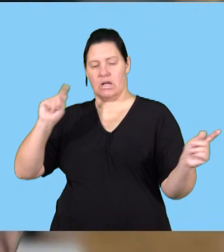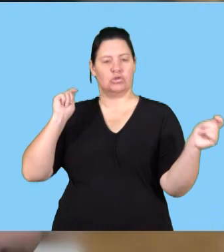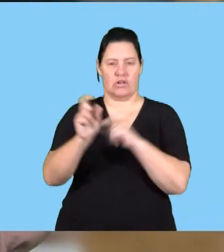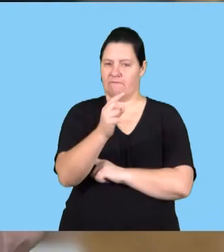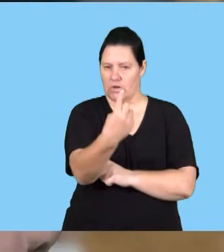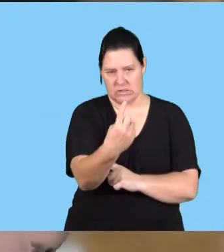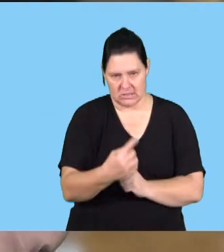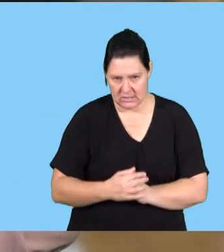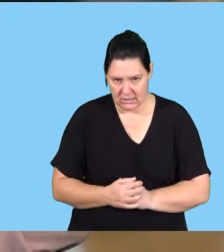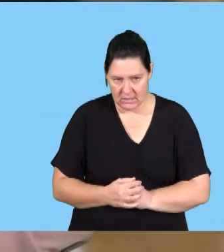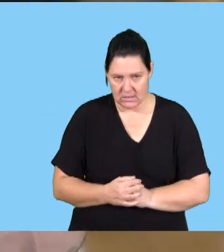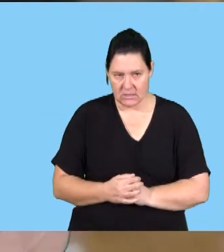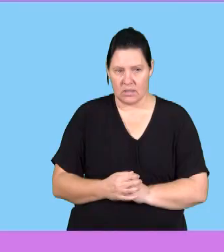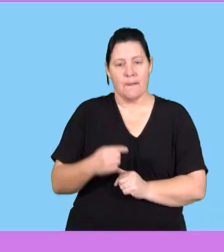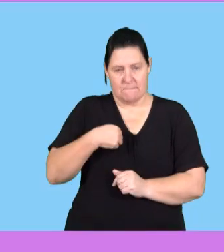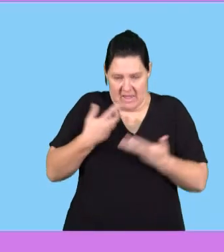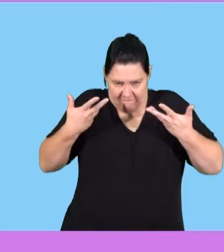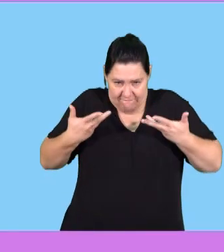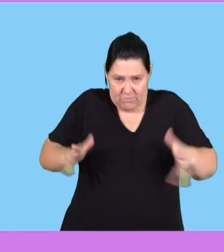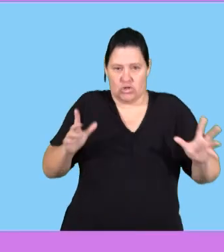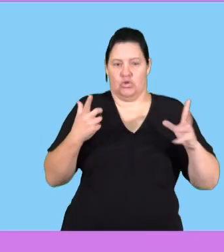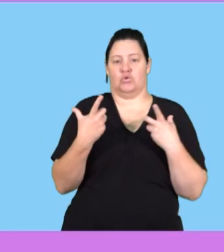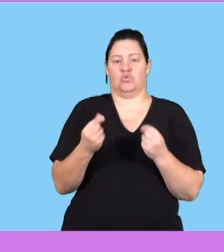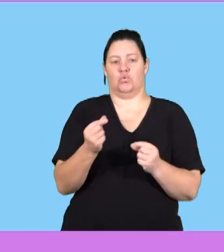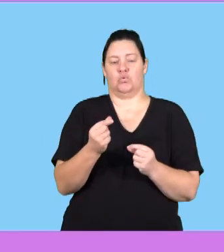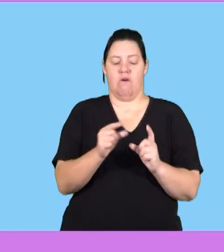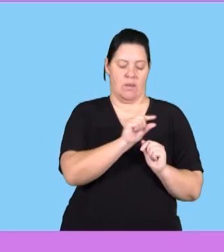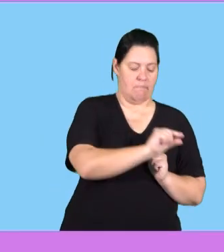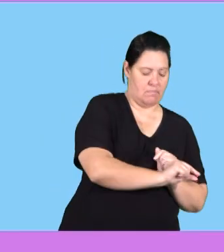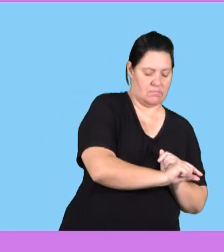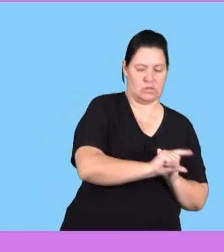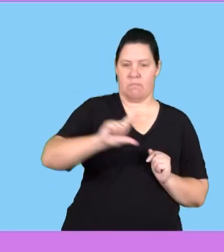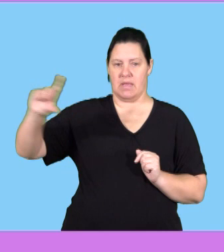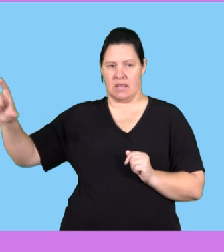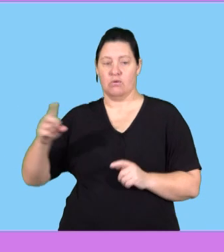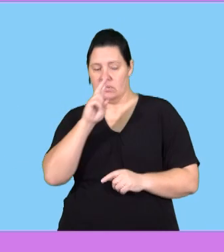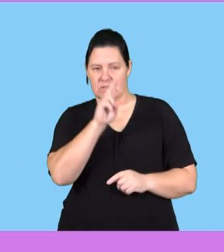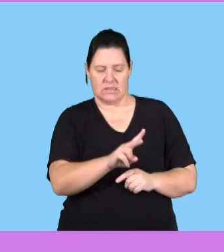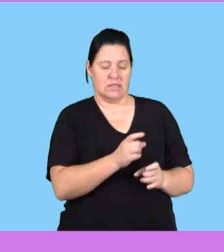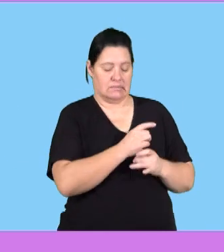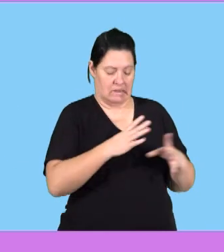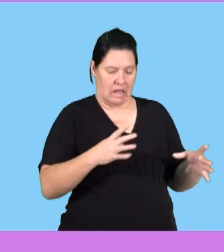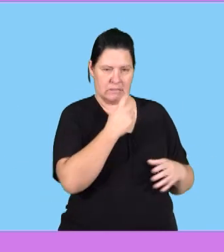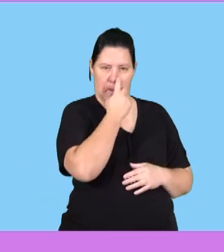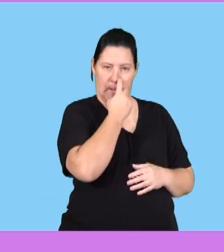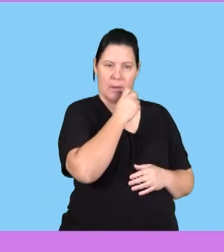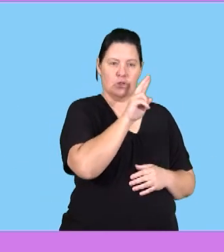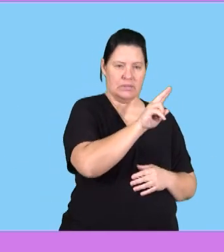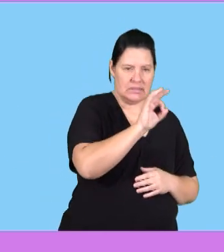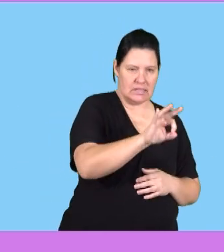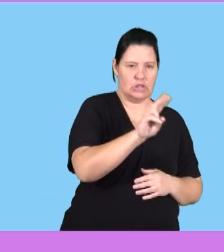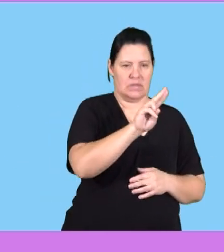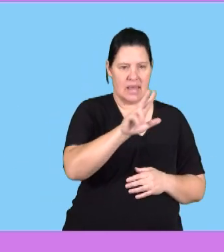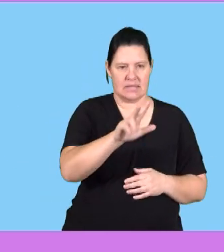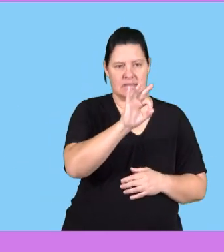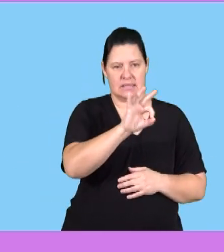big. Now, for this example, I already arranged it for you. Looking at it, you'll see it starts with